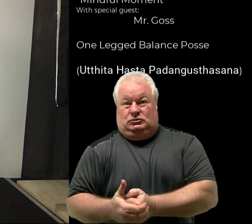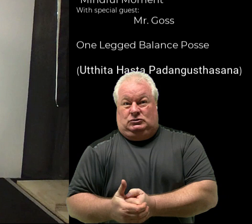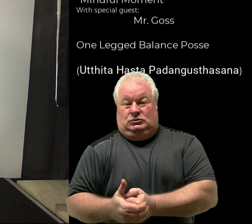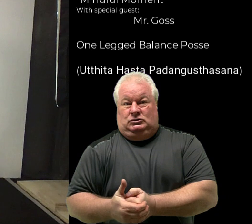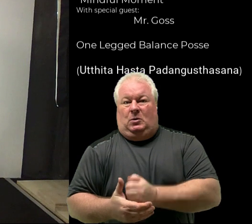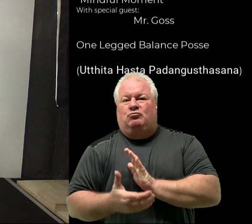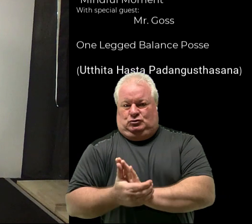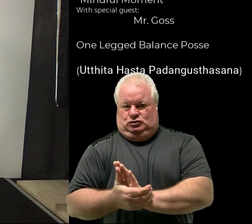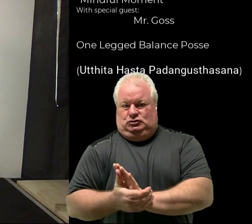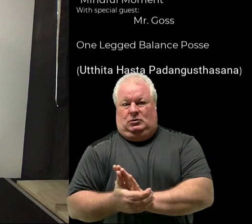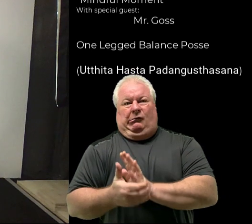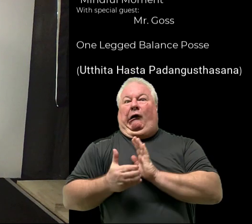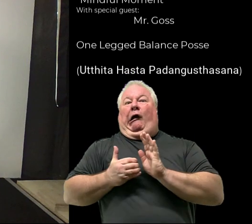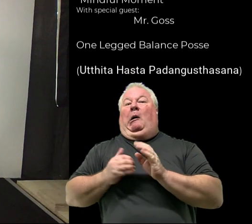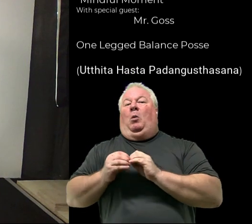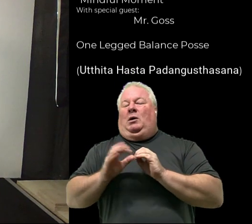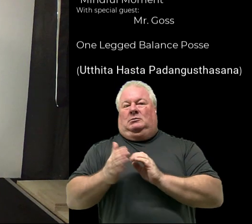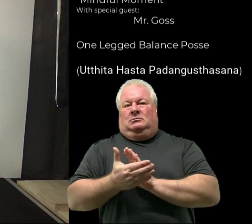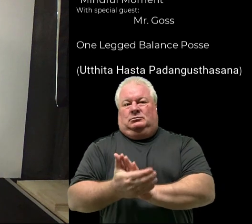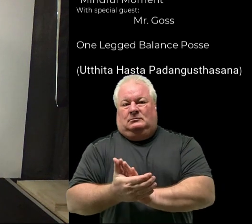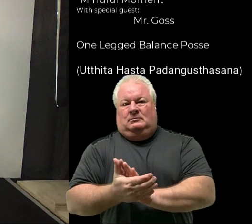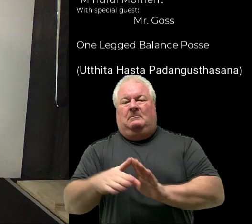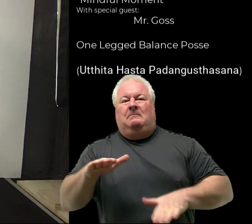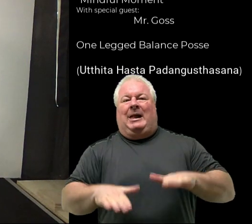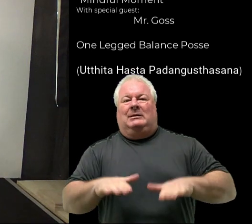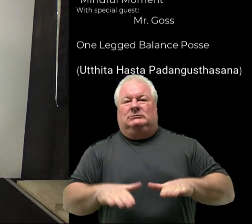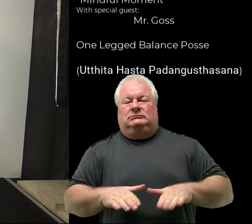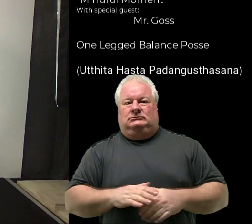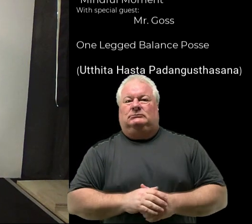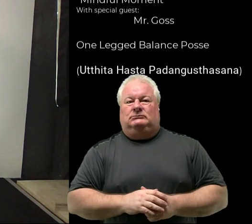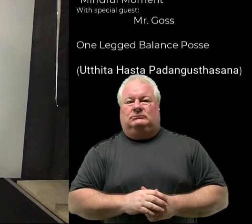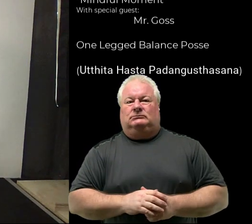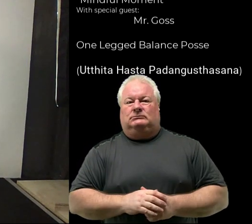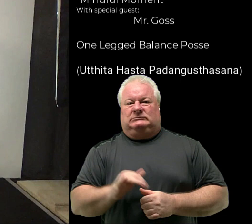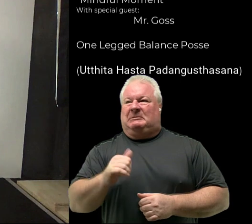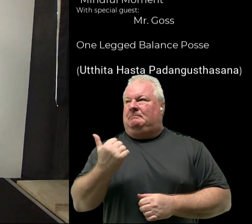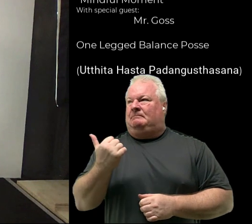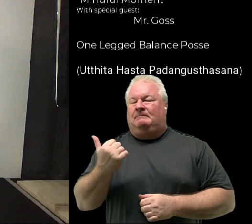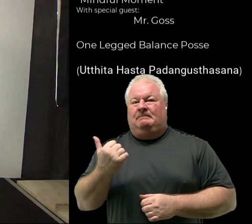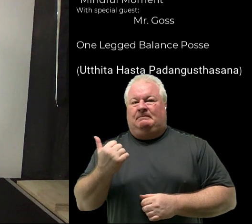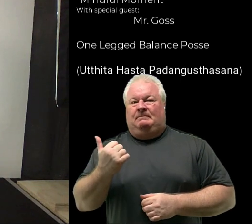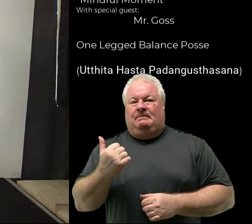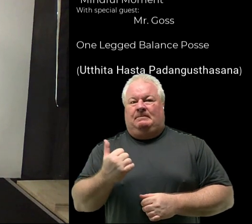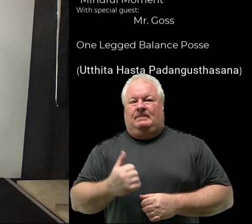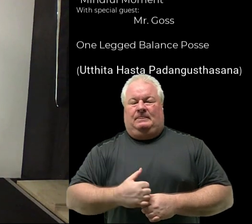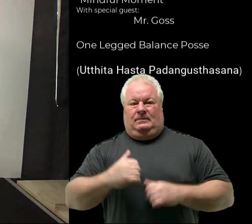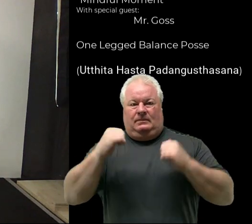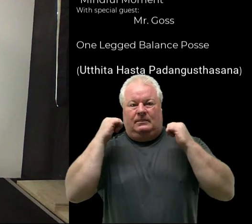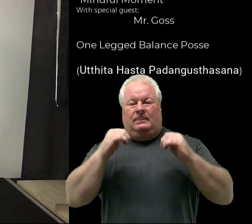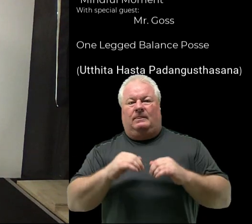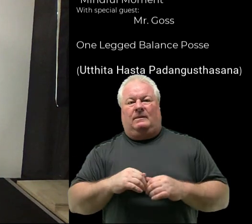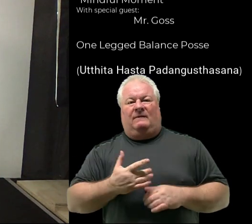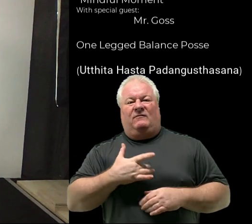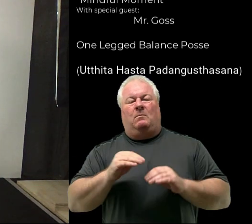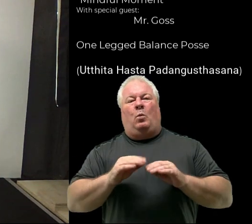going further more, and just stop it from going further. Right? Lengthen your spine, start to open up